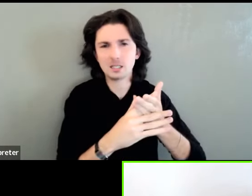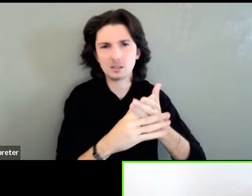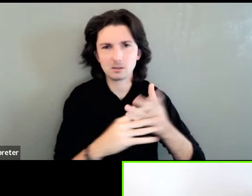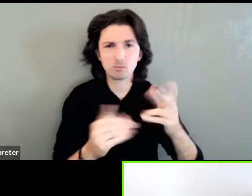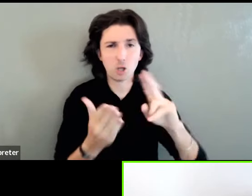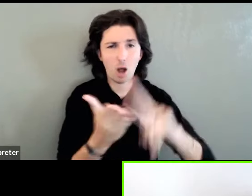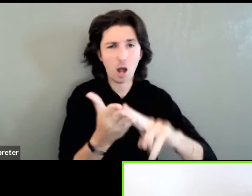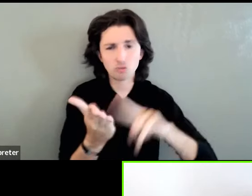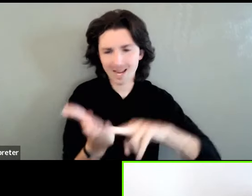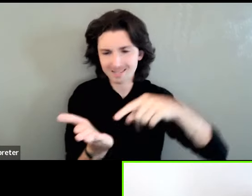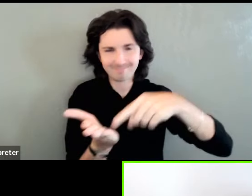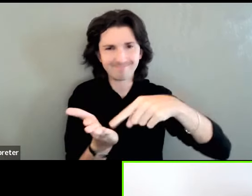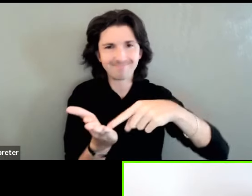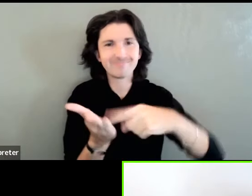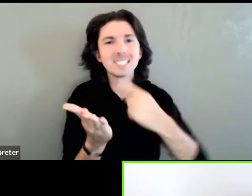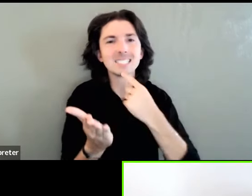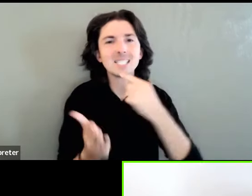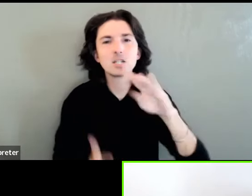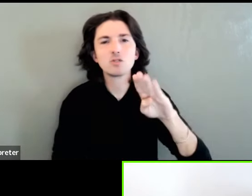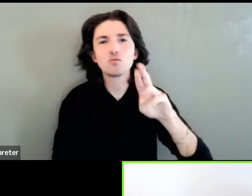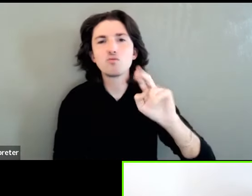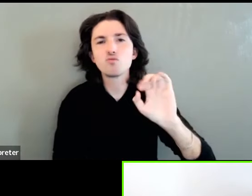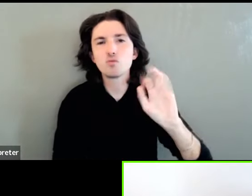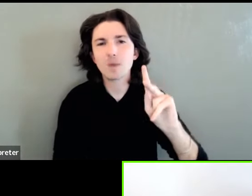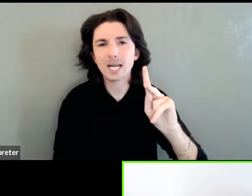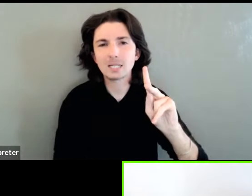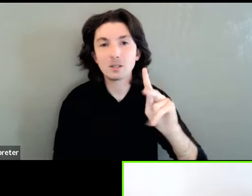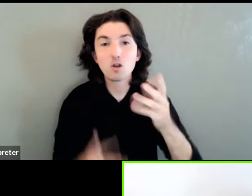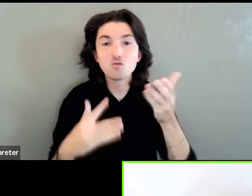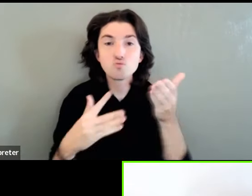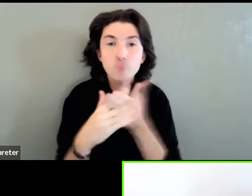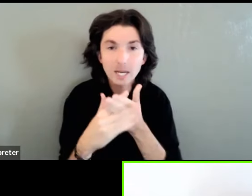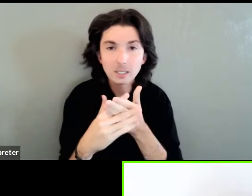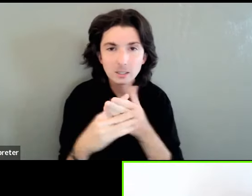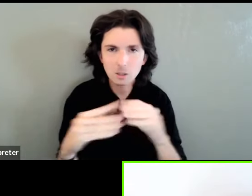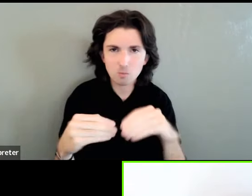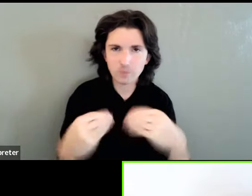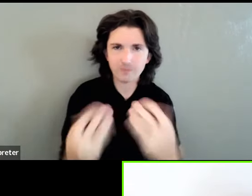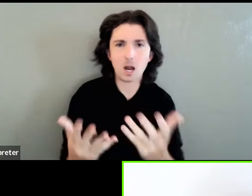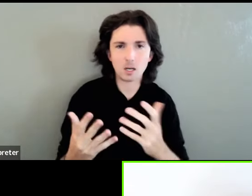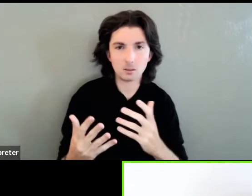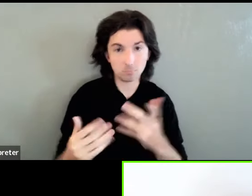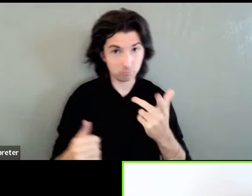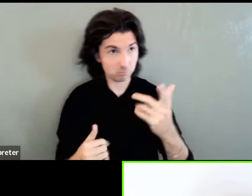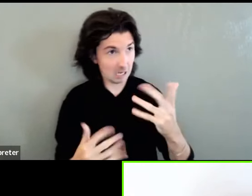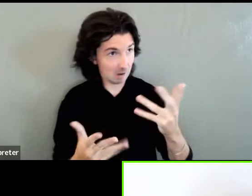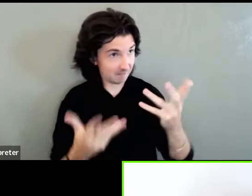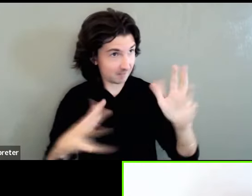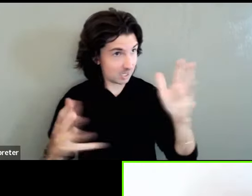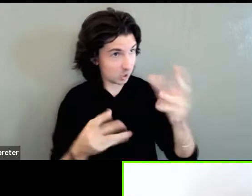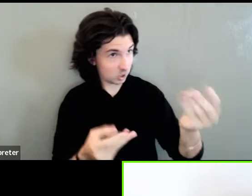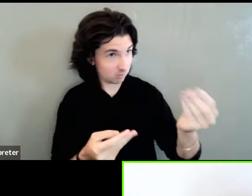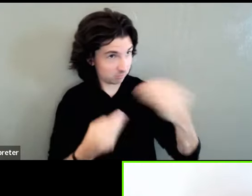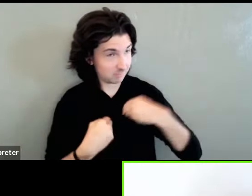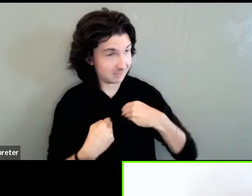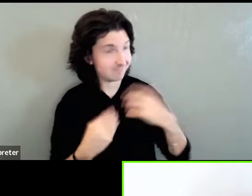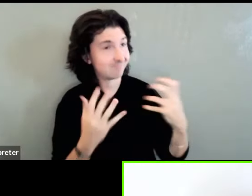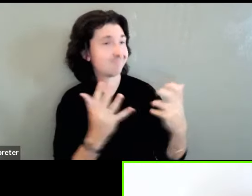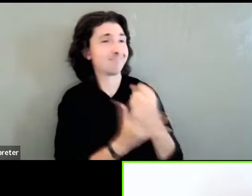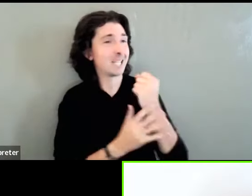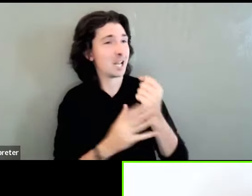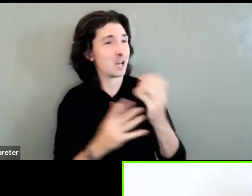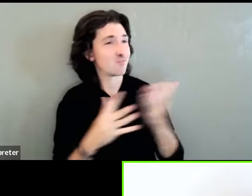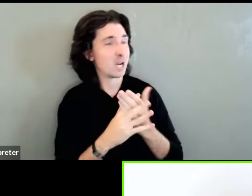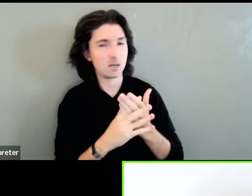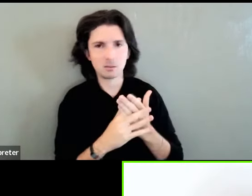come into play as far as the break in that situation you just described. But I would say with what you just described, if there's issues where